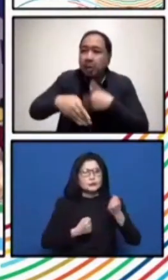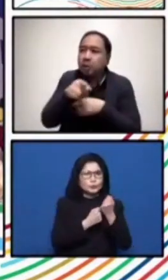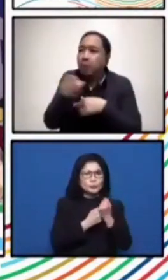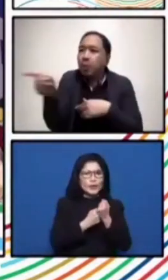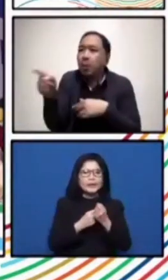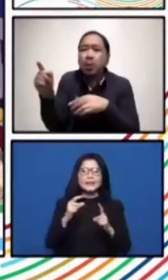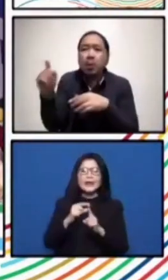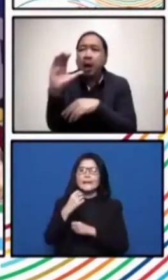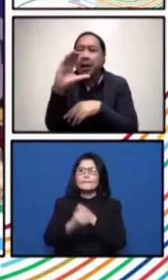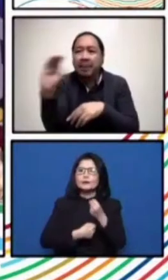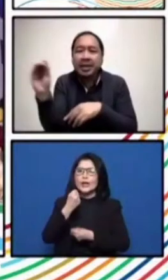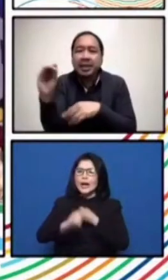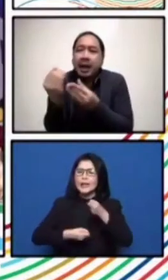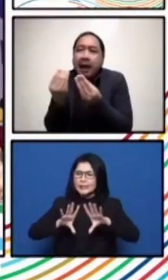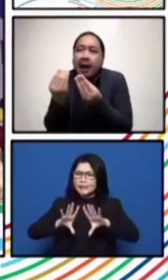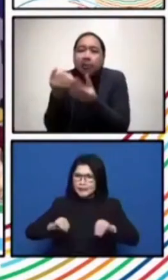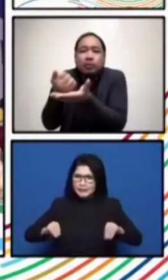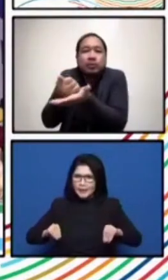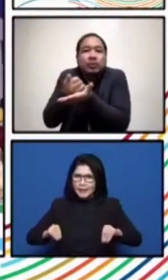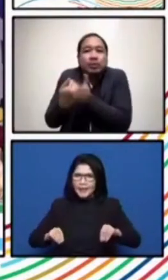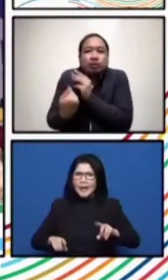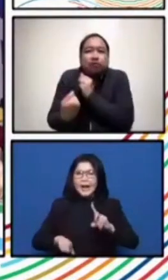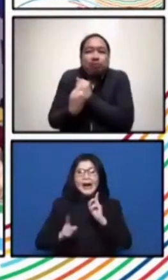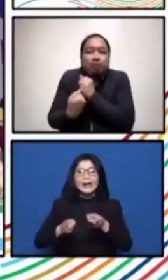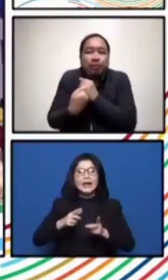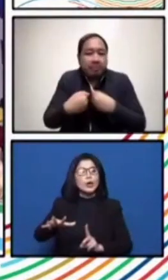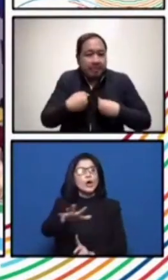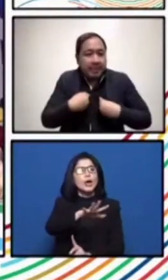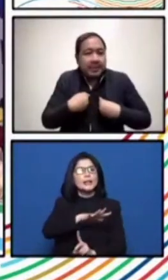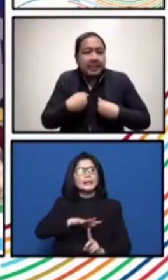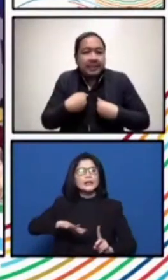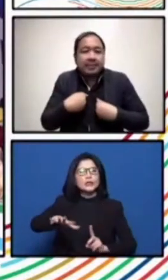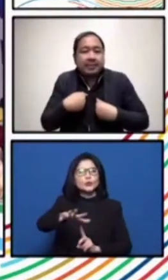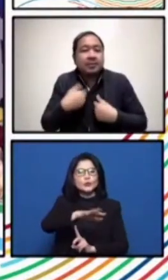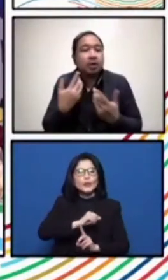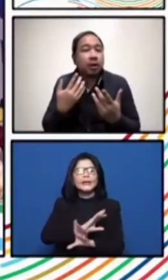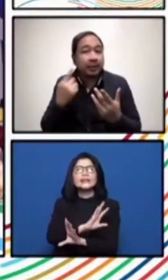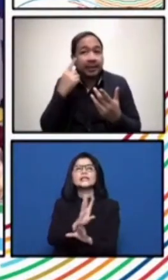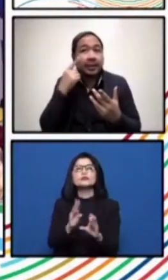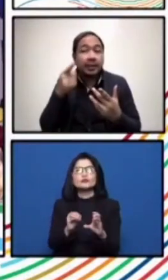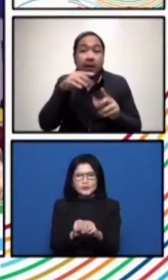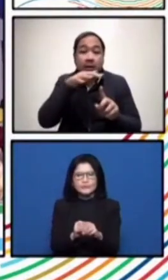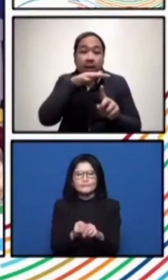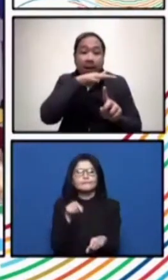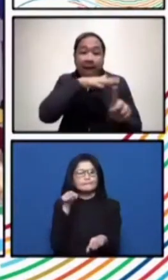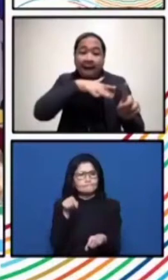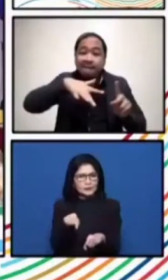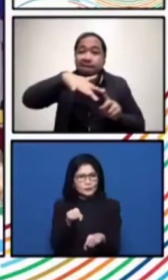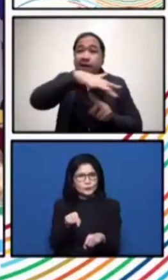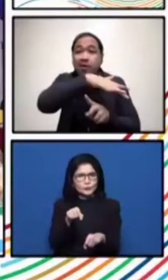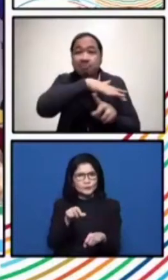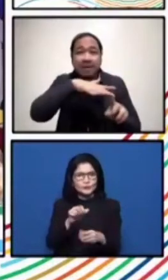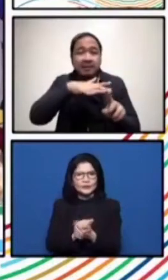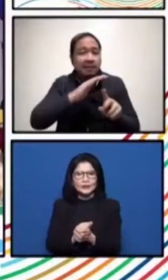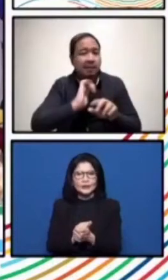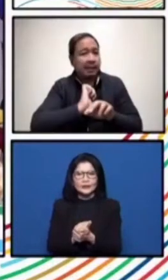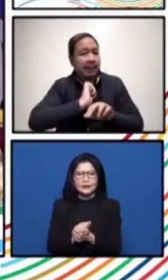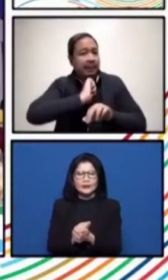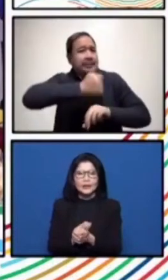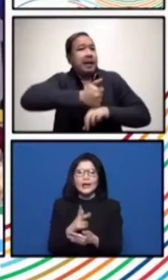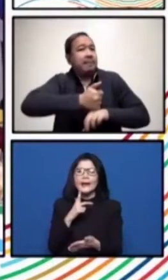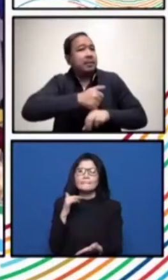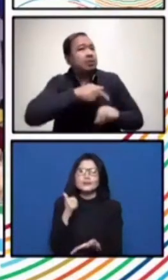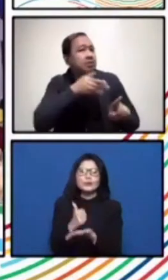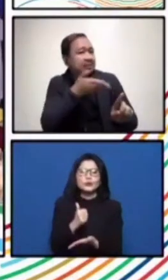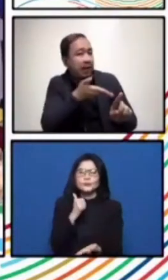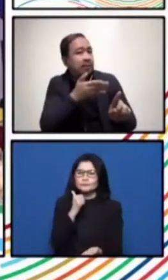you've created the environment which is truly inclusive wherein it's it irrespective of whether you have a person